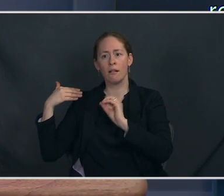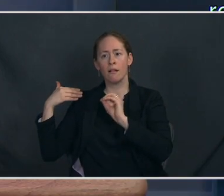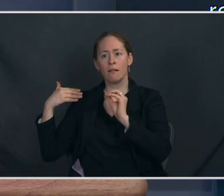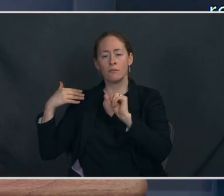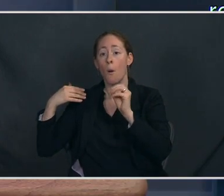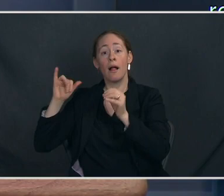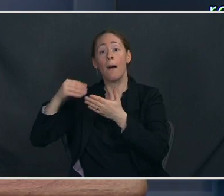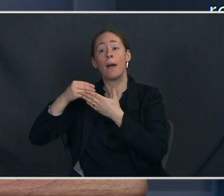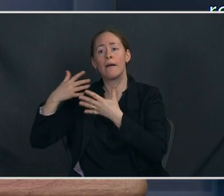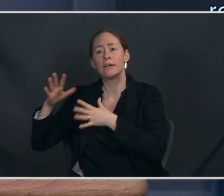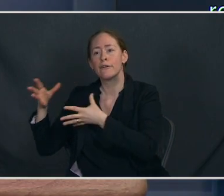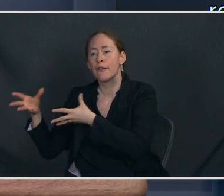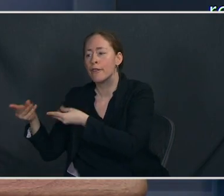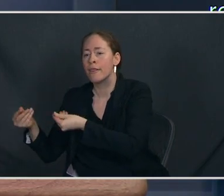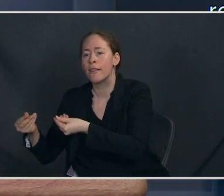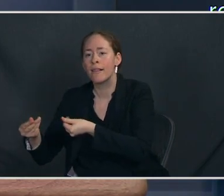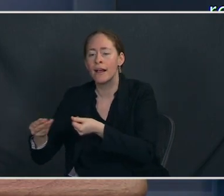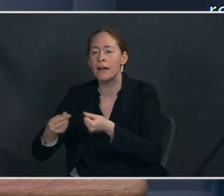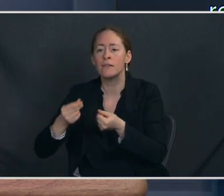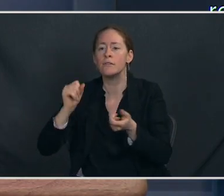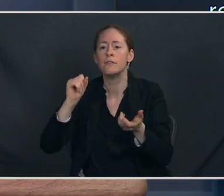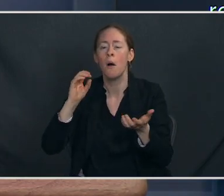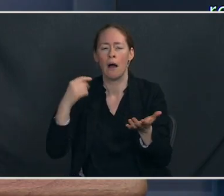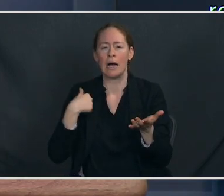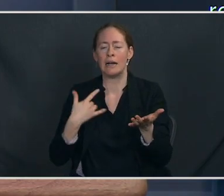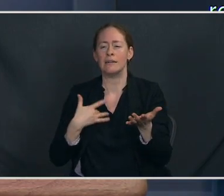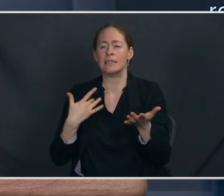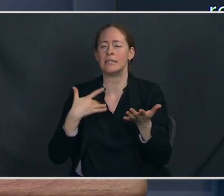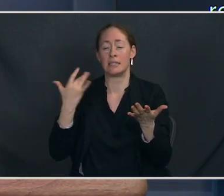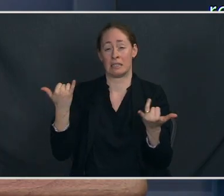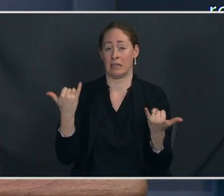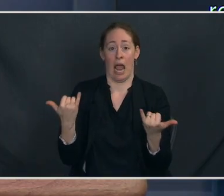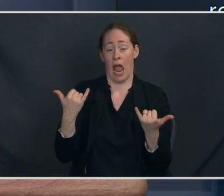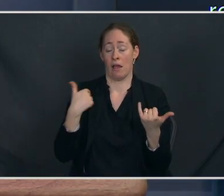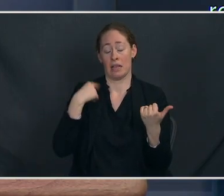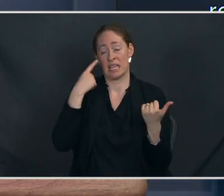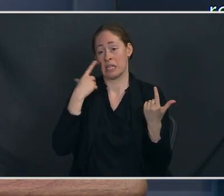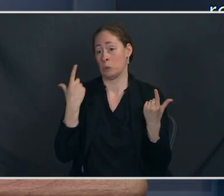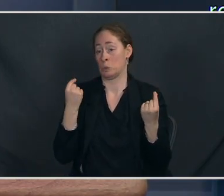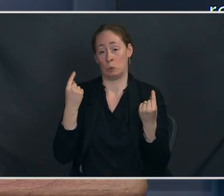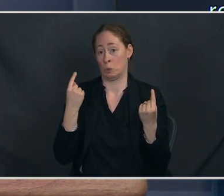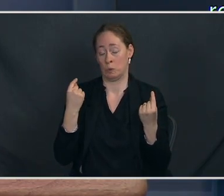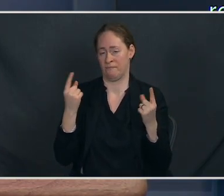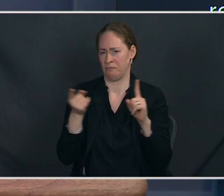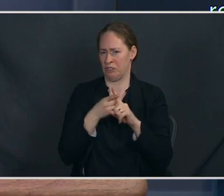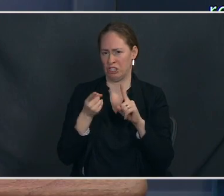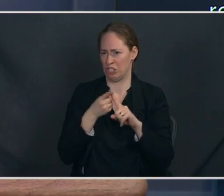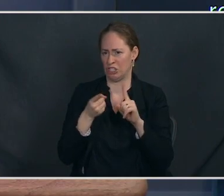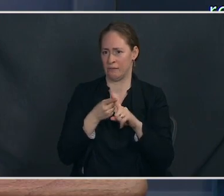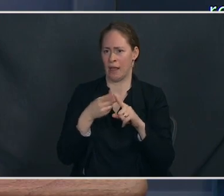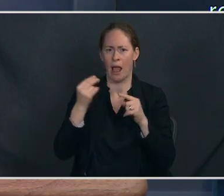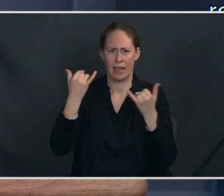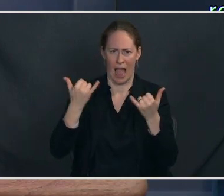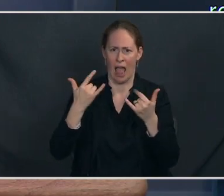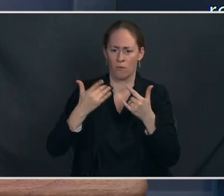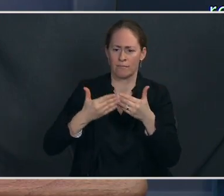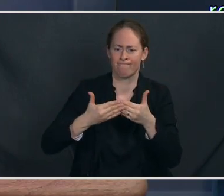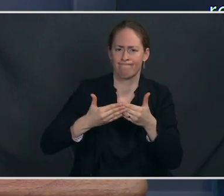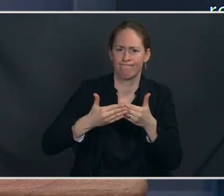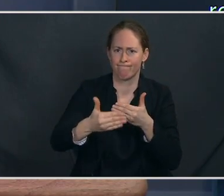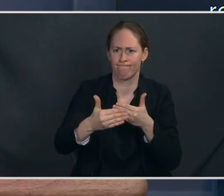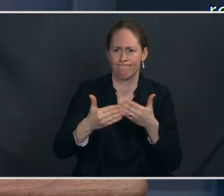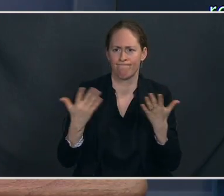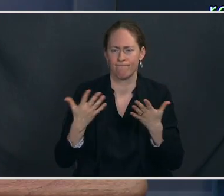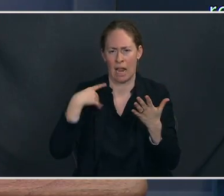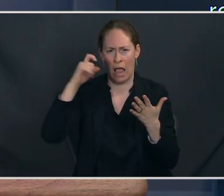is what is needed for immediately now, of course, but also in the months ahead. And as I was alluding to a